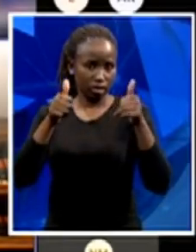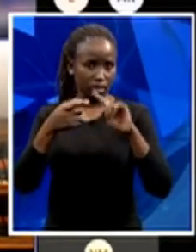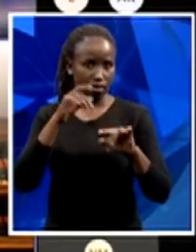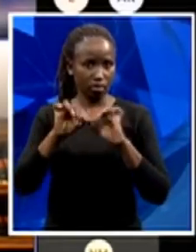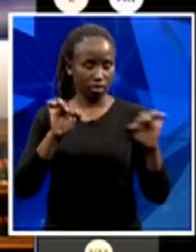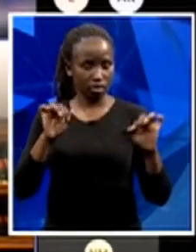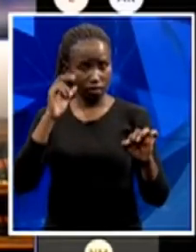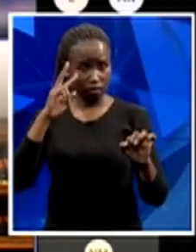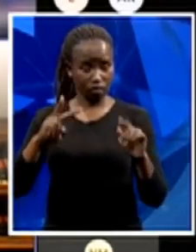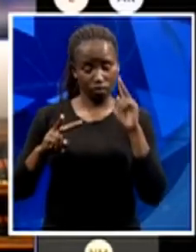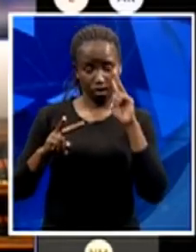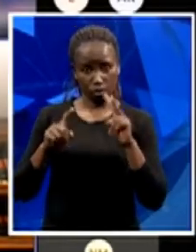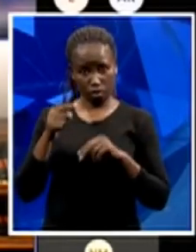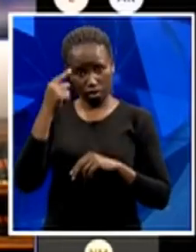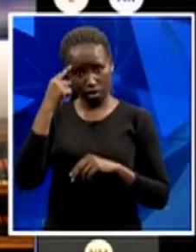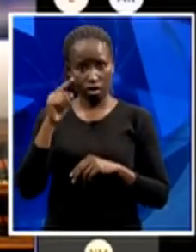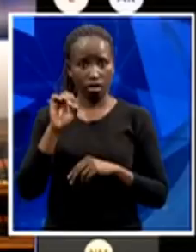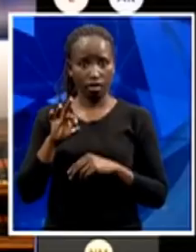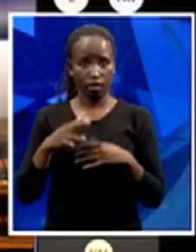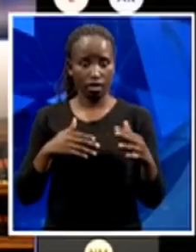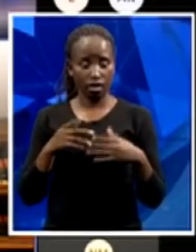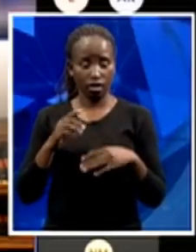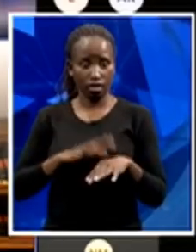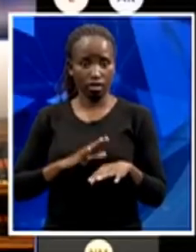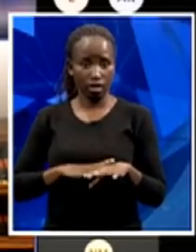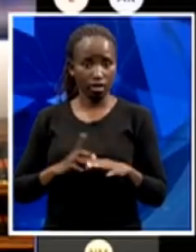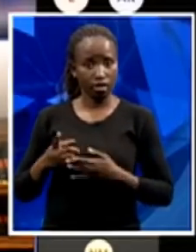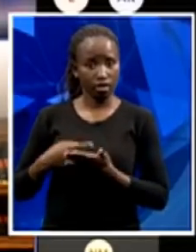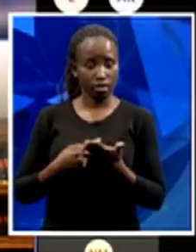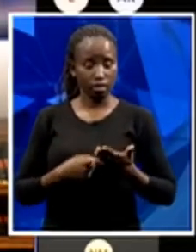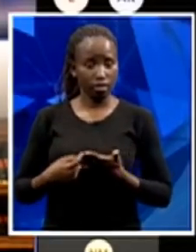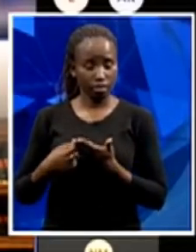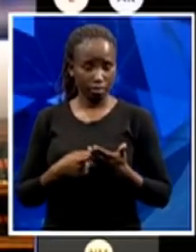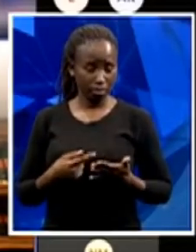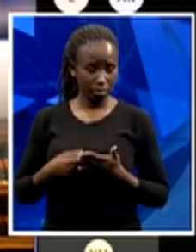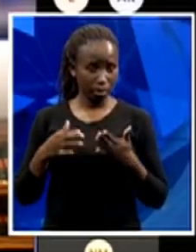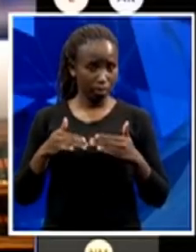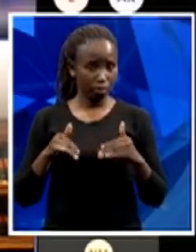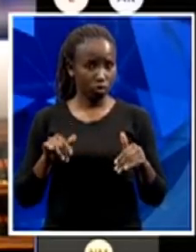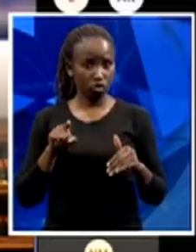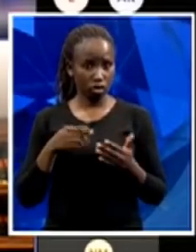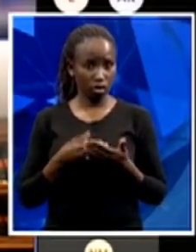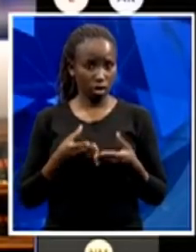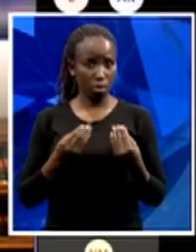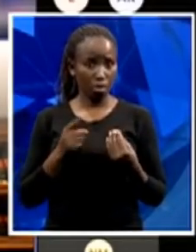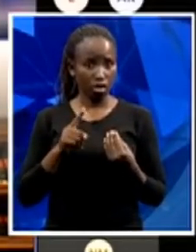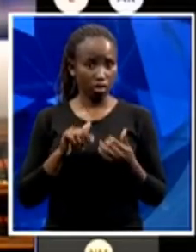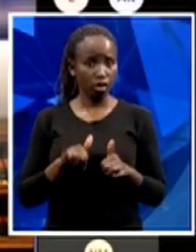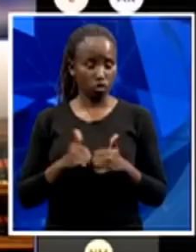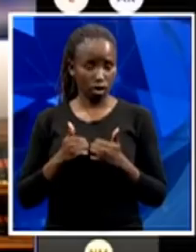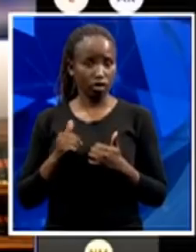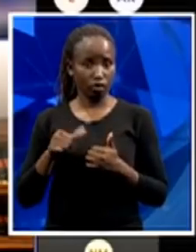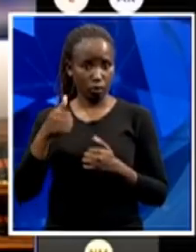ensued, the NEC would be required to meet. That was the first challenge on the basis of